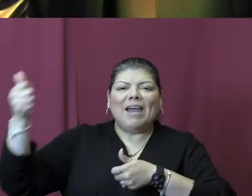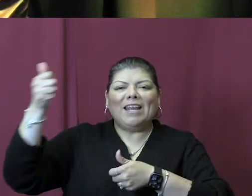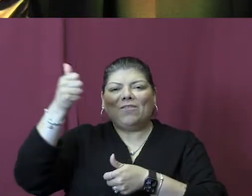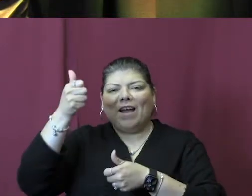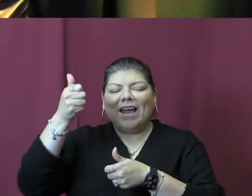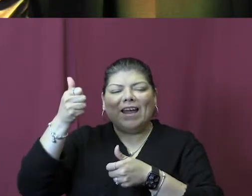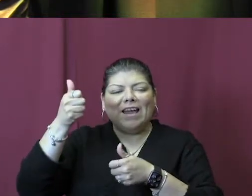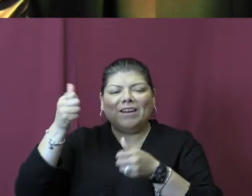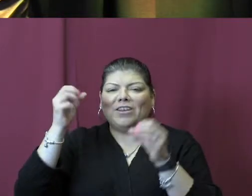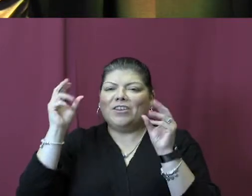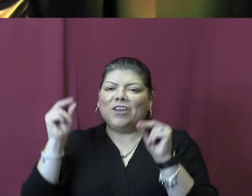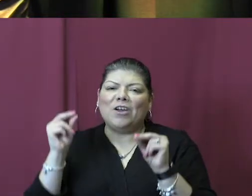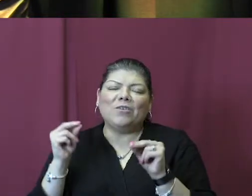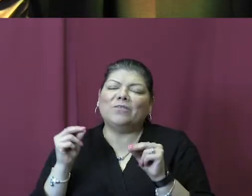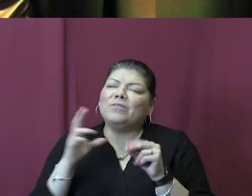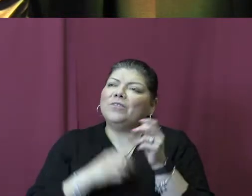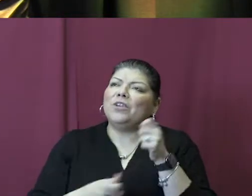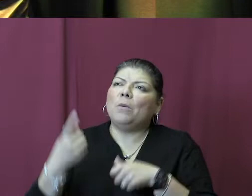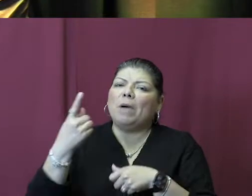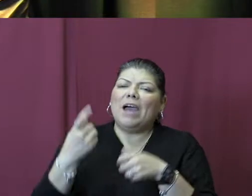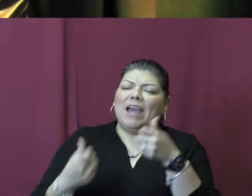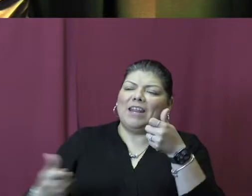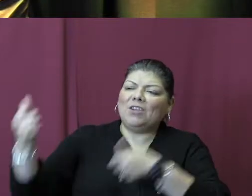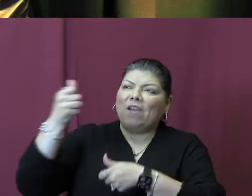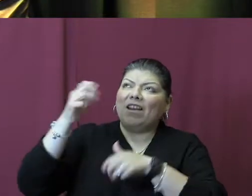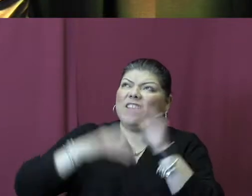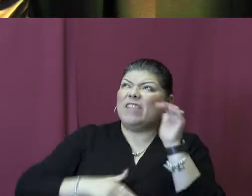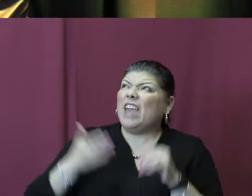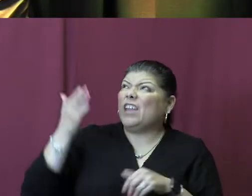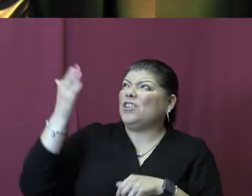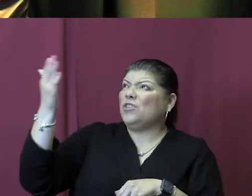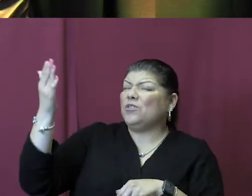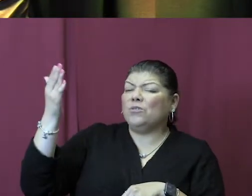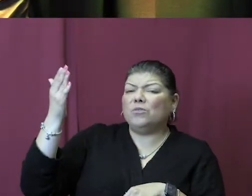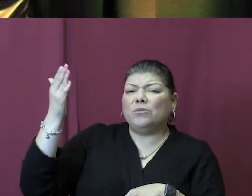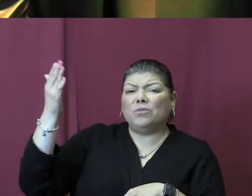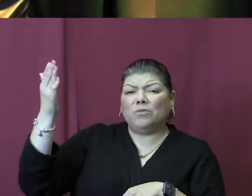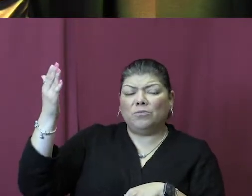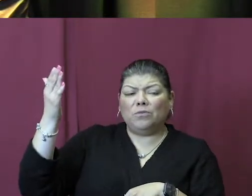nobody greater, nobody greater than you.